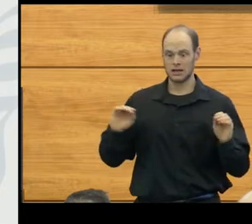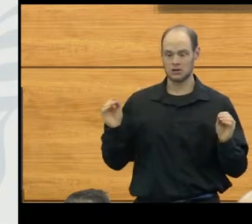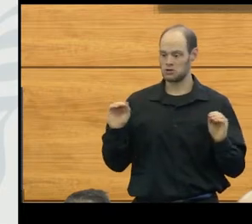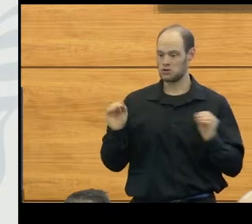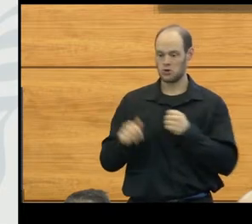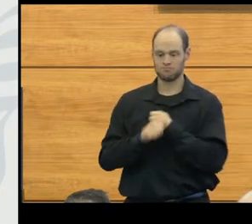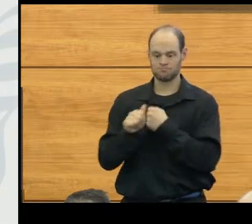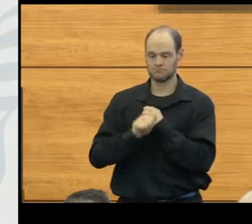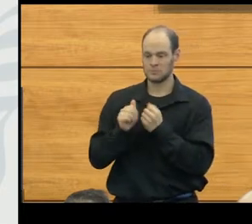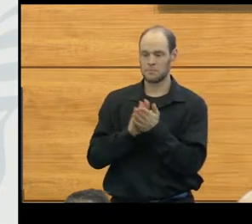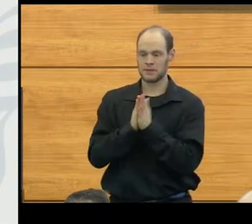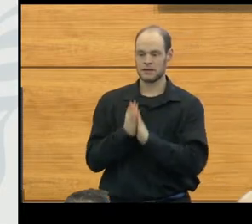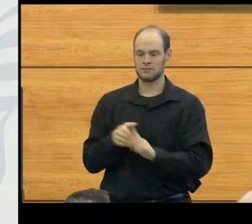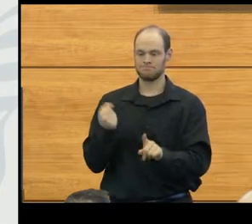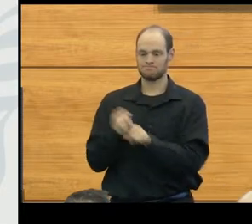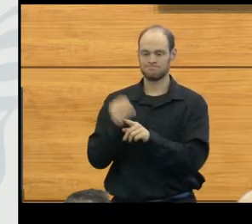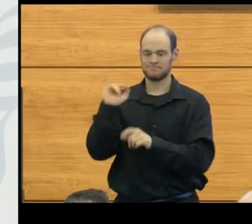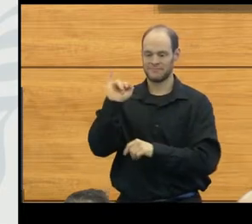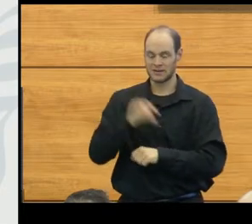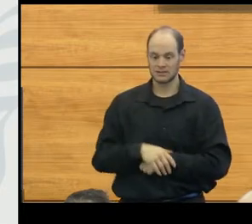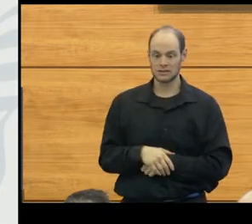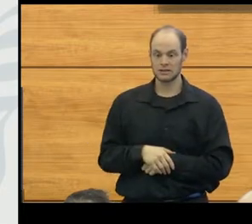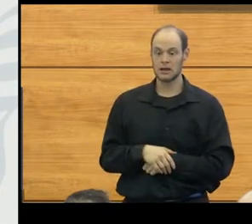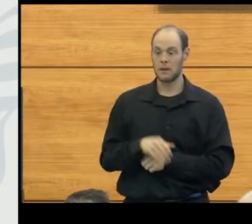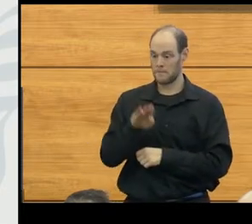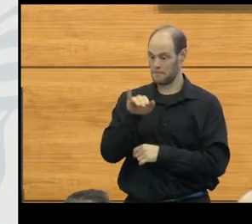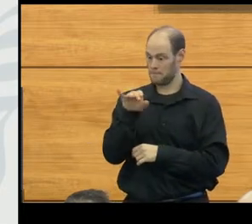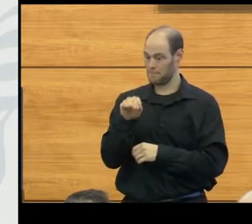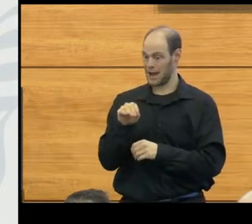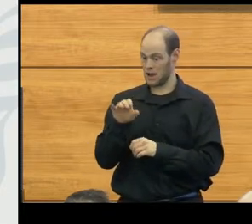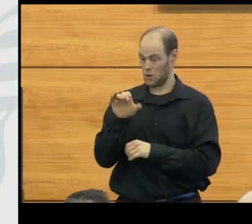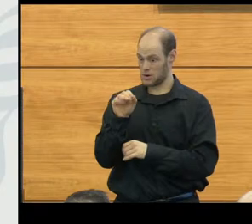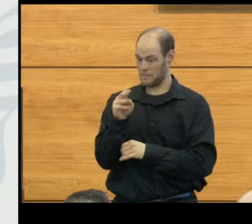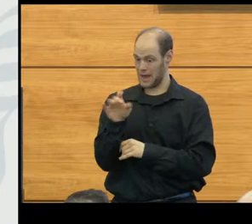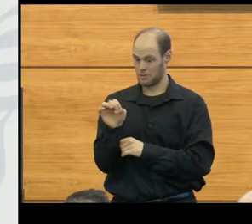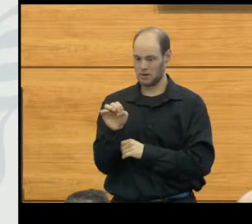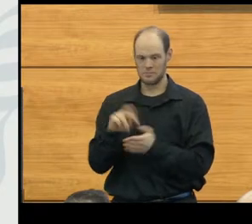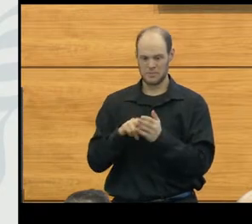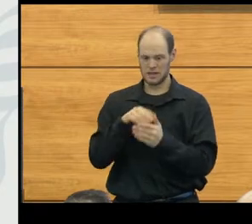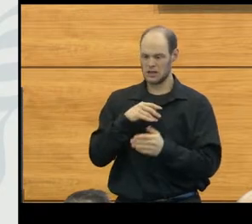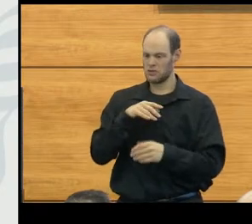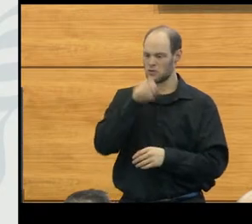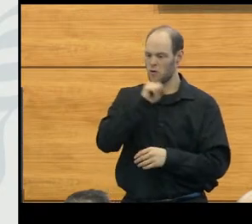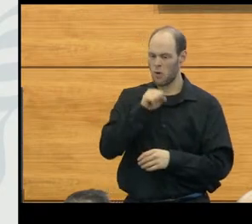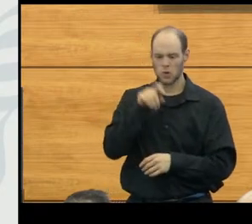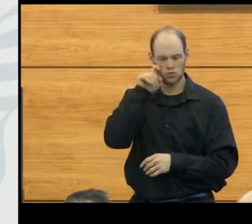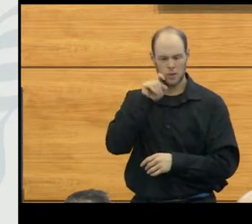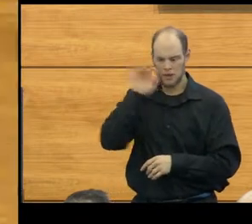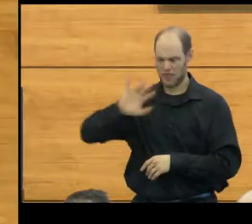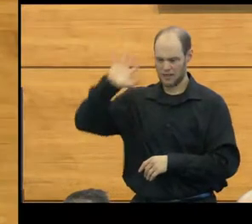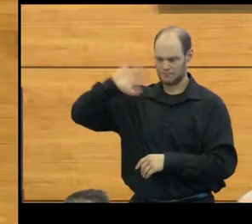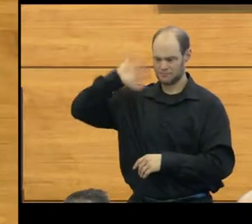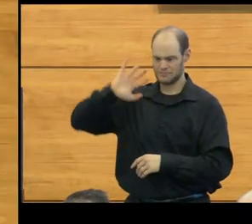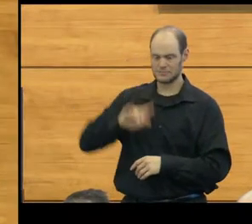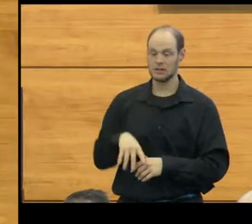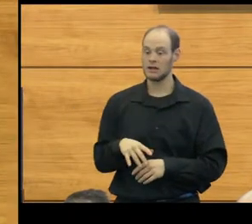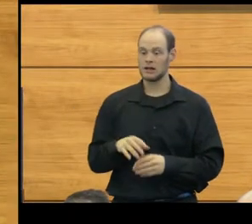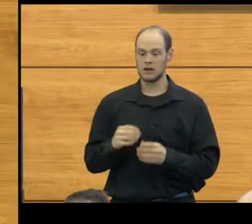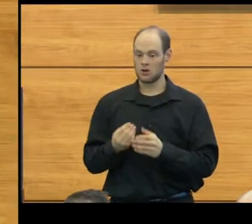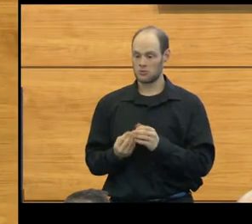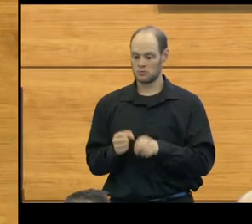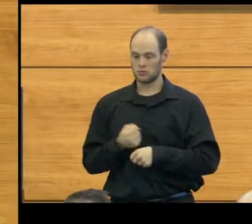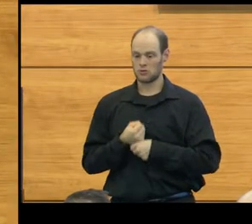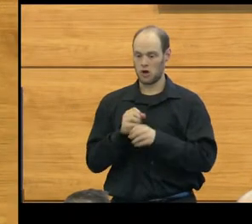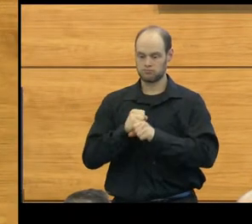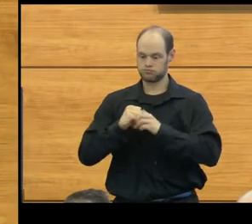the risks of infection. It was biocompatible. Unlike all of the red rubbers that were being used at the time, it didn't cause